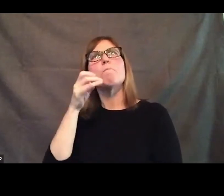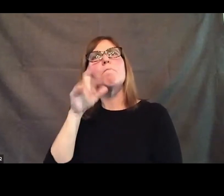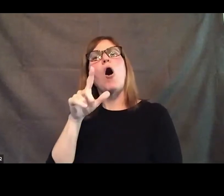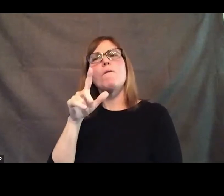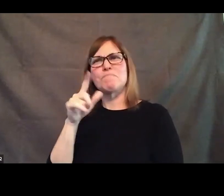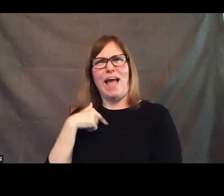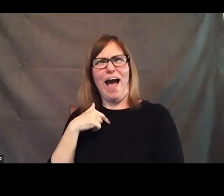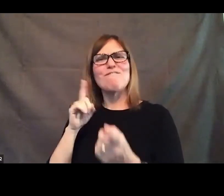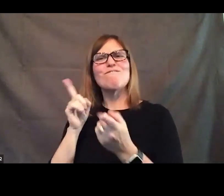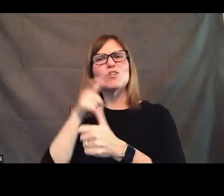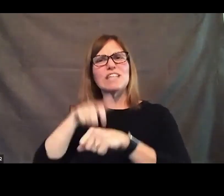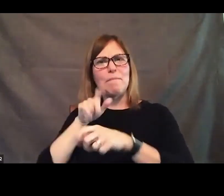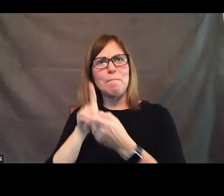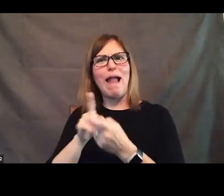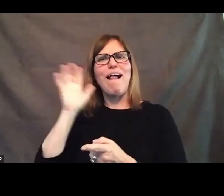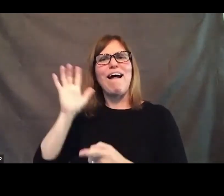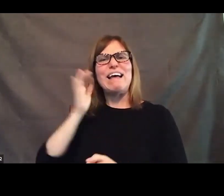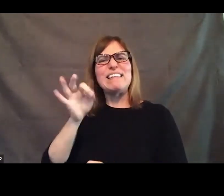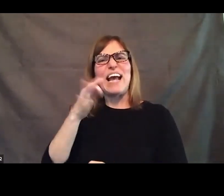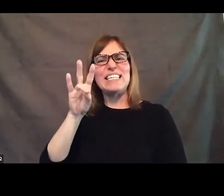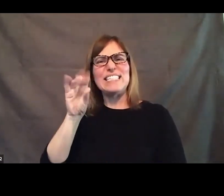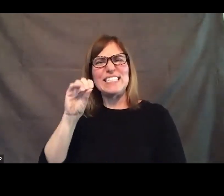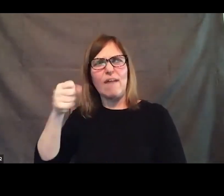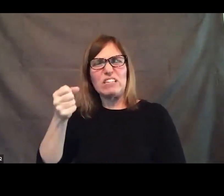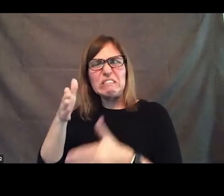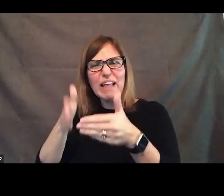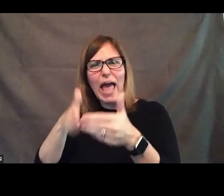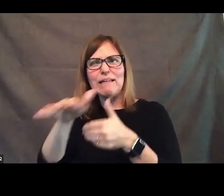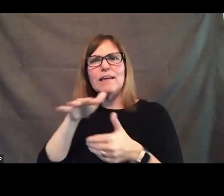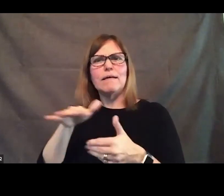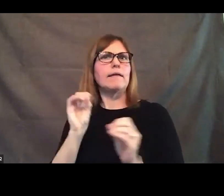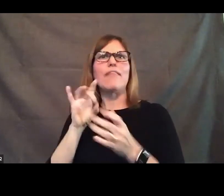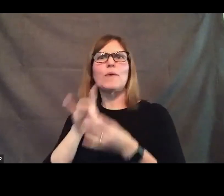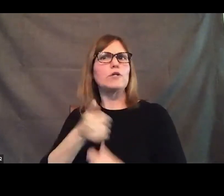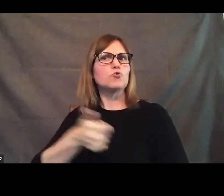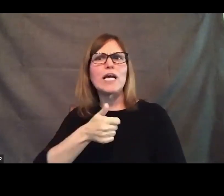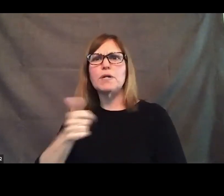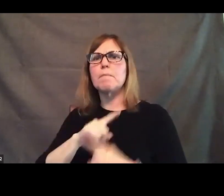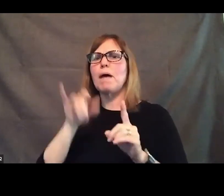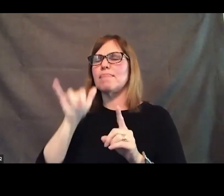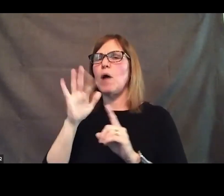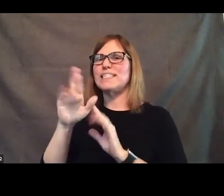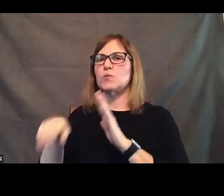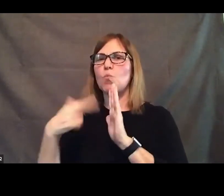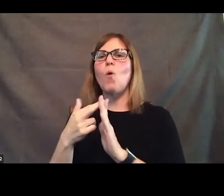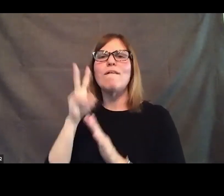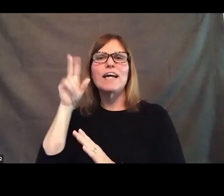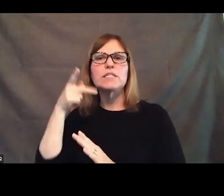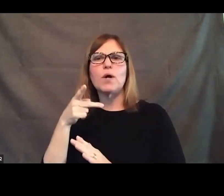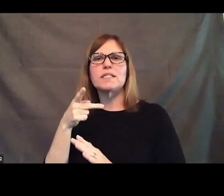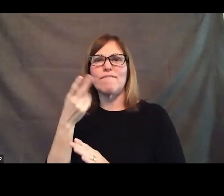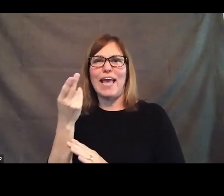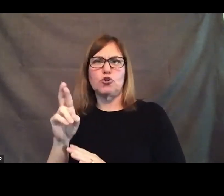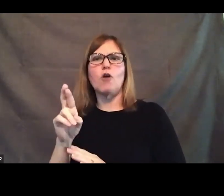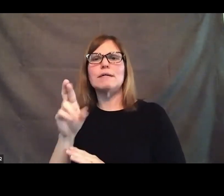late 70s, and it had nothing to do with disability or transportation. It was in his role as Vice President of Human Resources at St. Francis